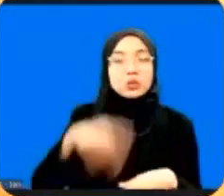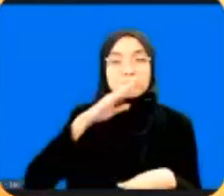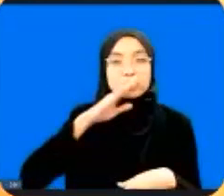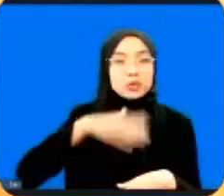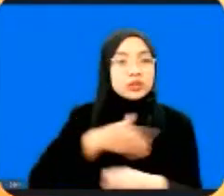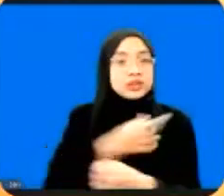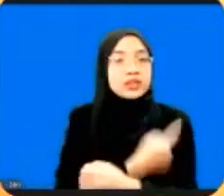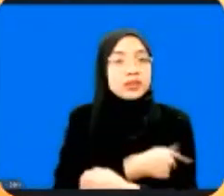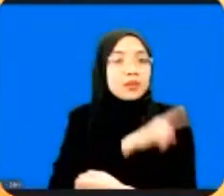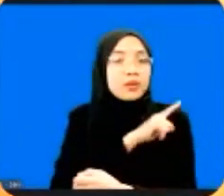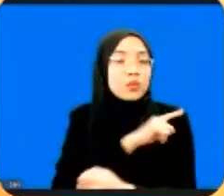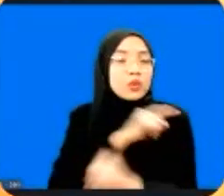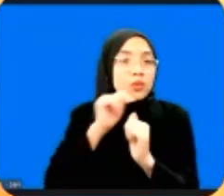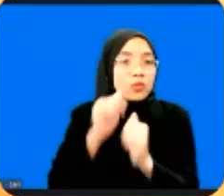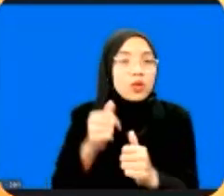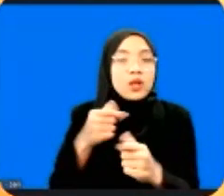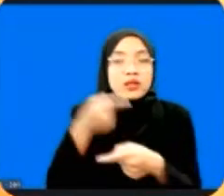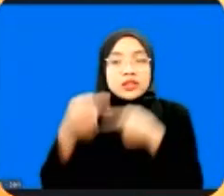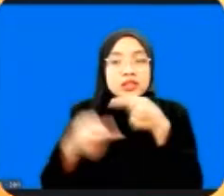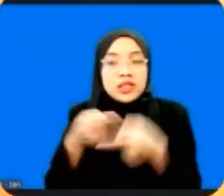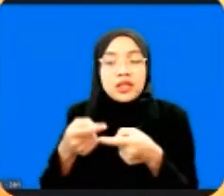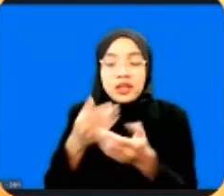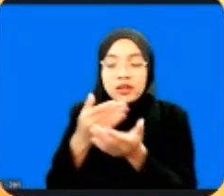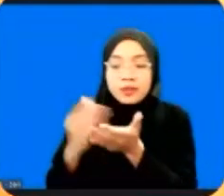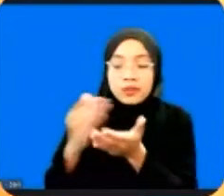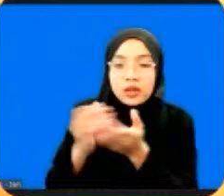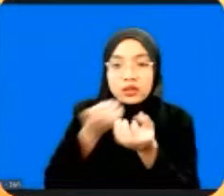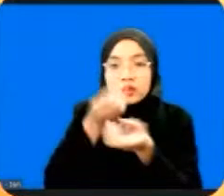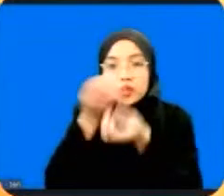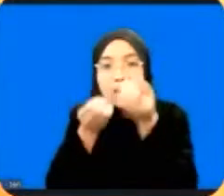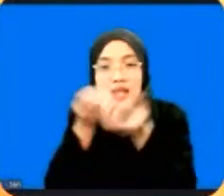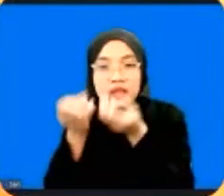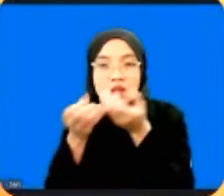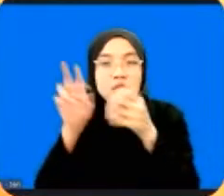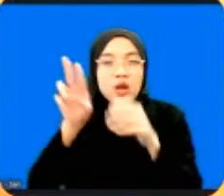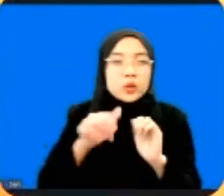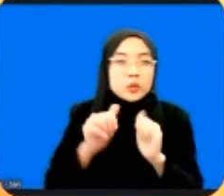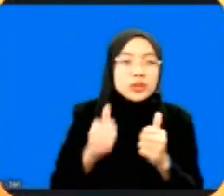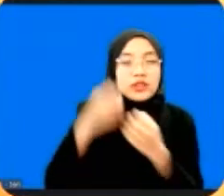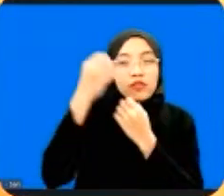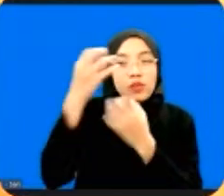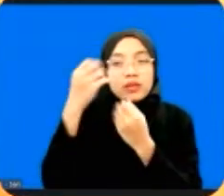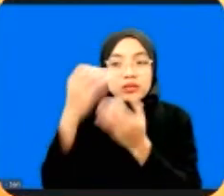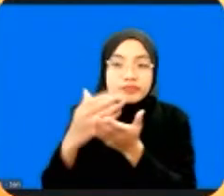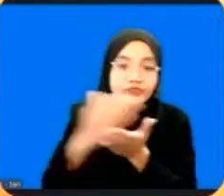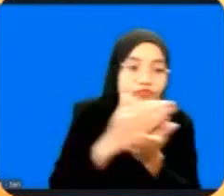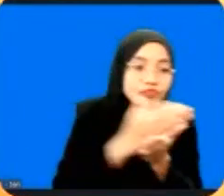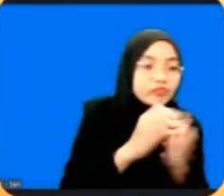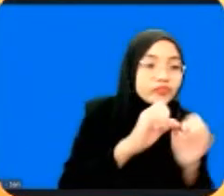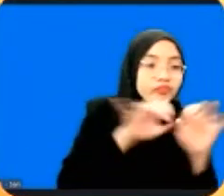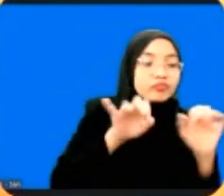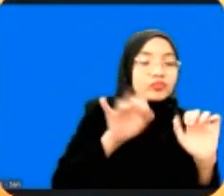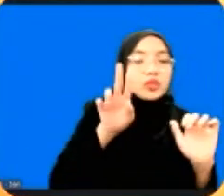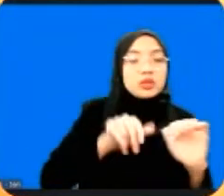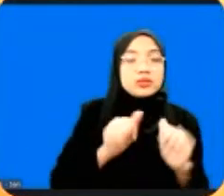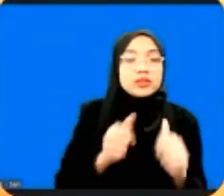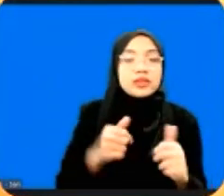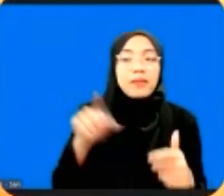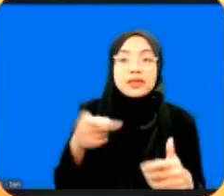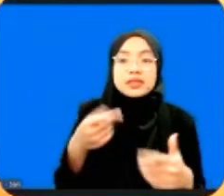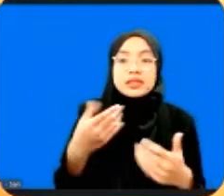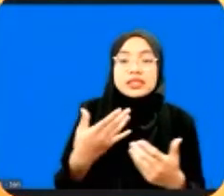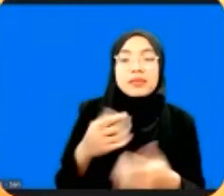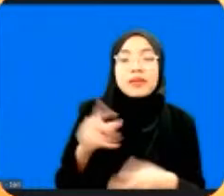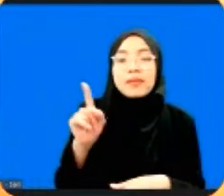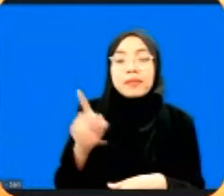if, partially false information, share the information with others to test it out, to really share their